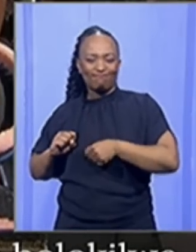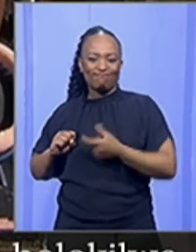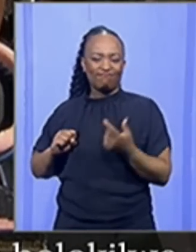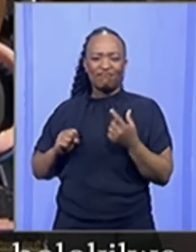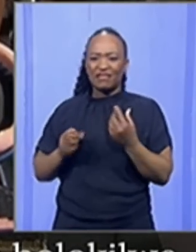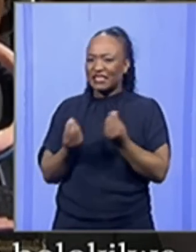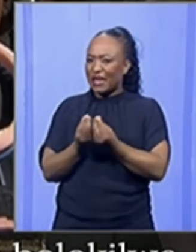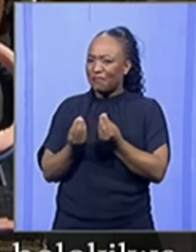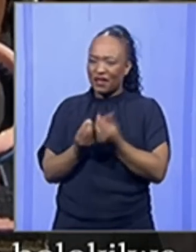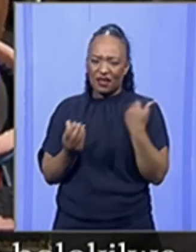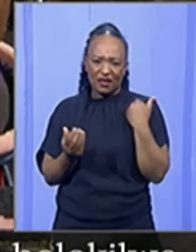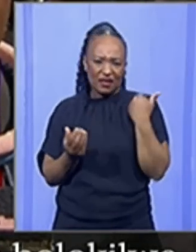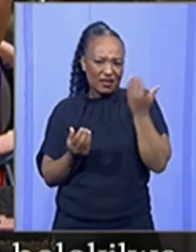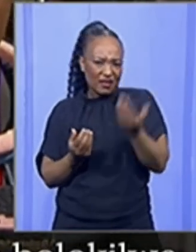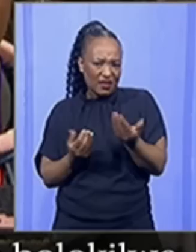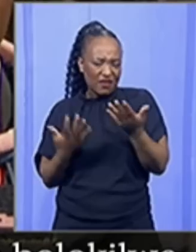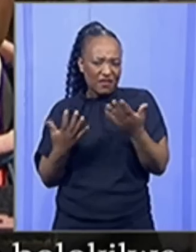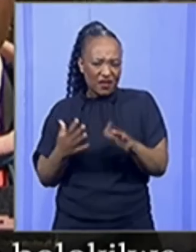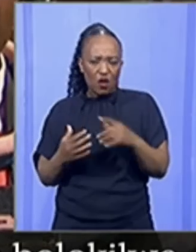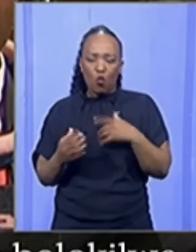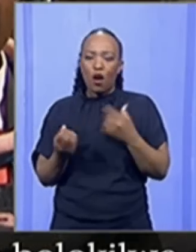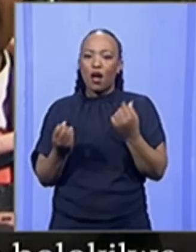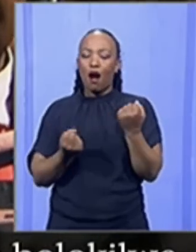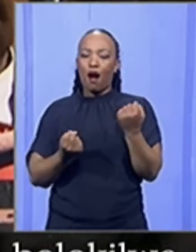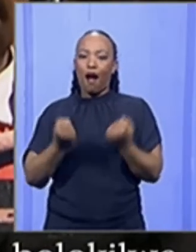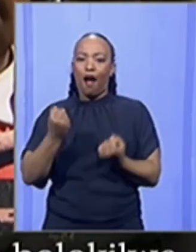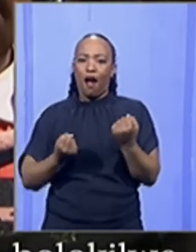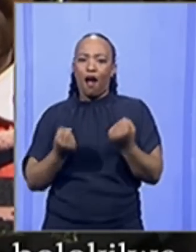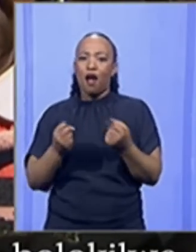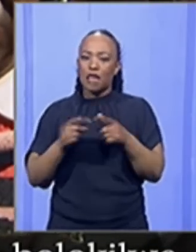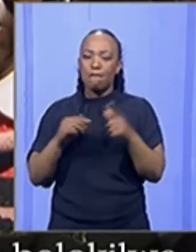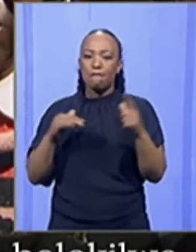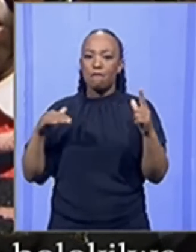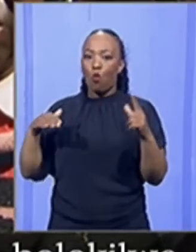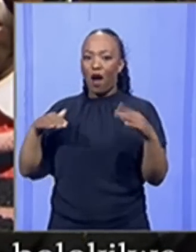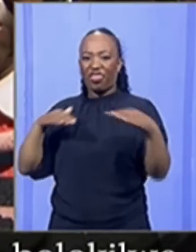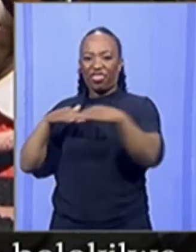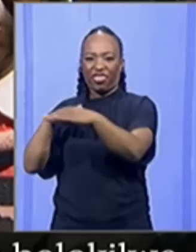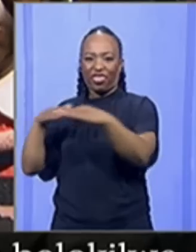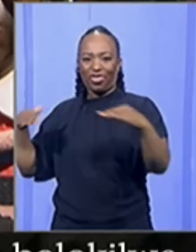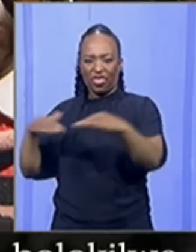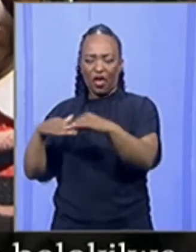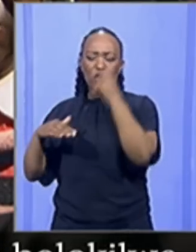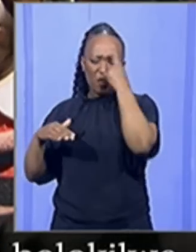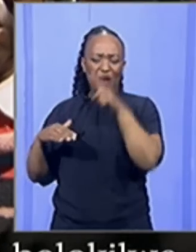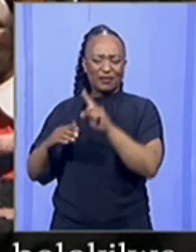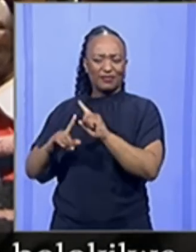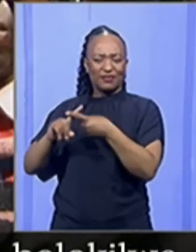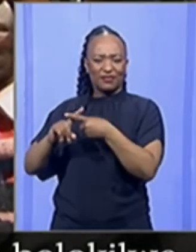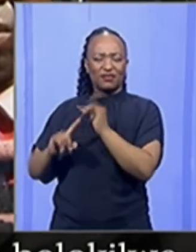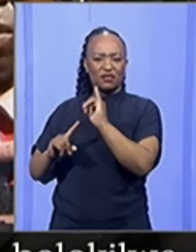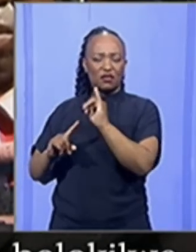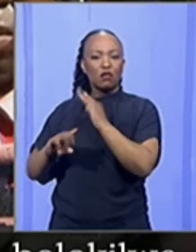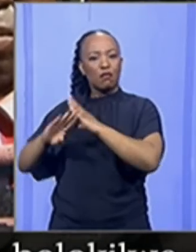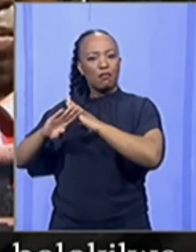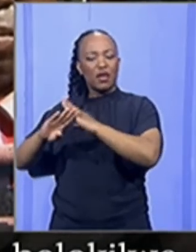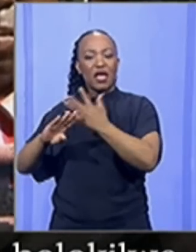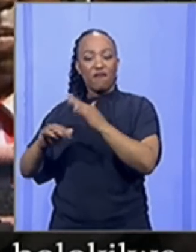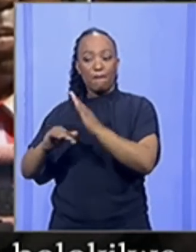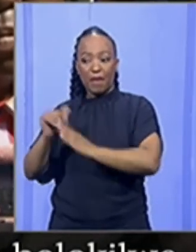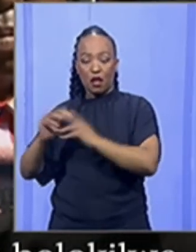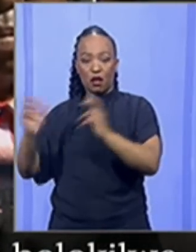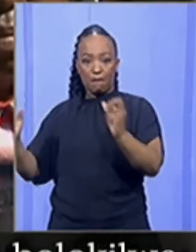always observed, especially with small vehicles, that one day this will happen. Now we are very sad because this could have been avoided if a bridge was built,